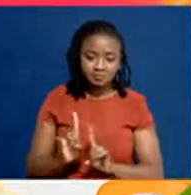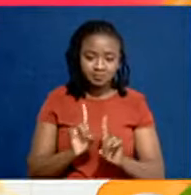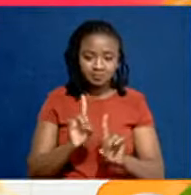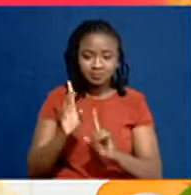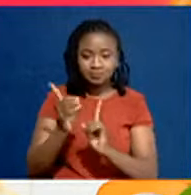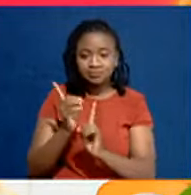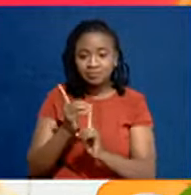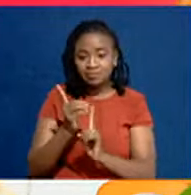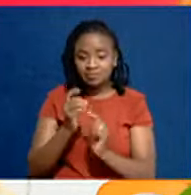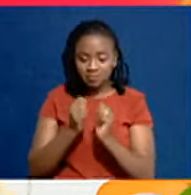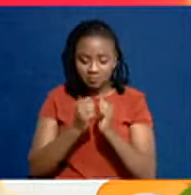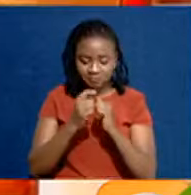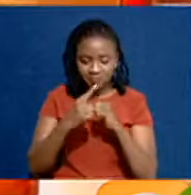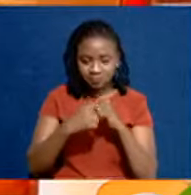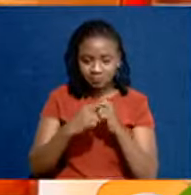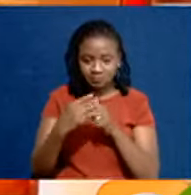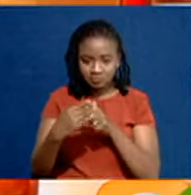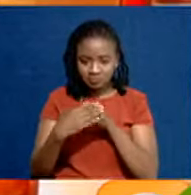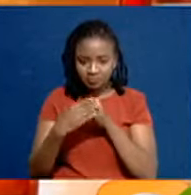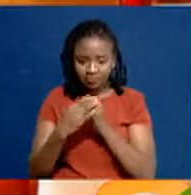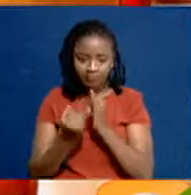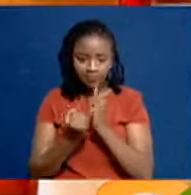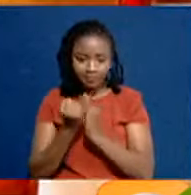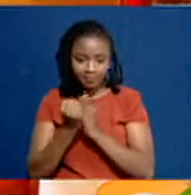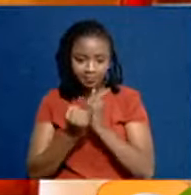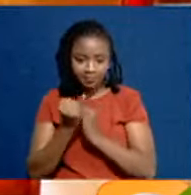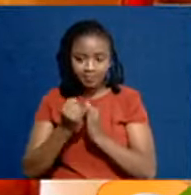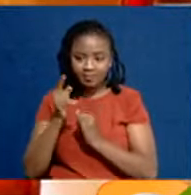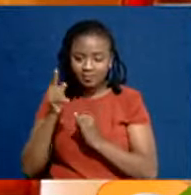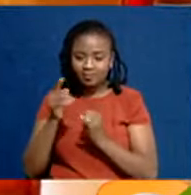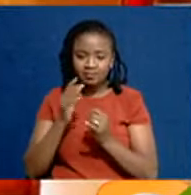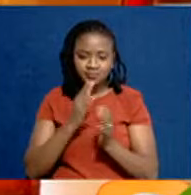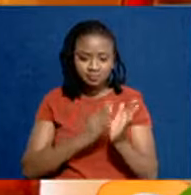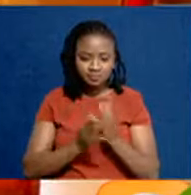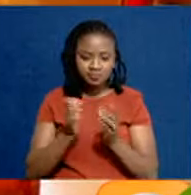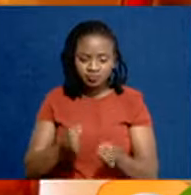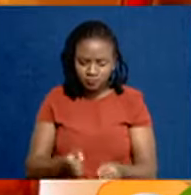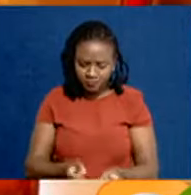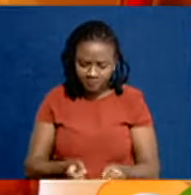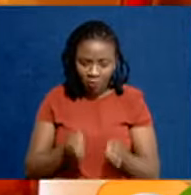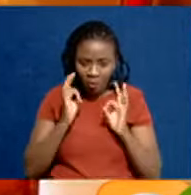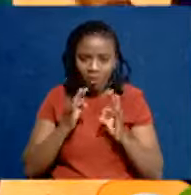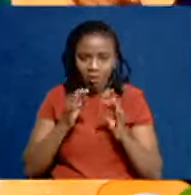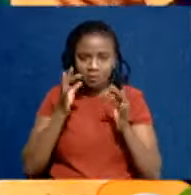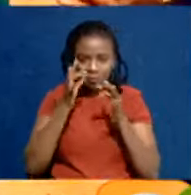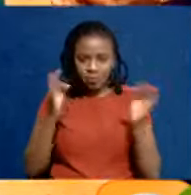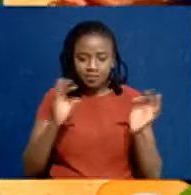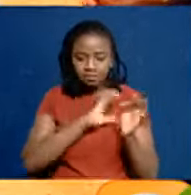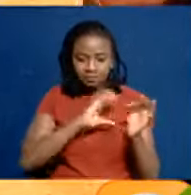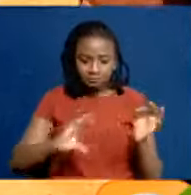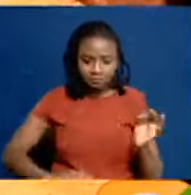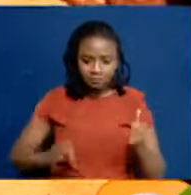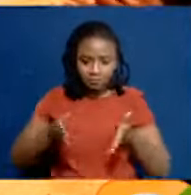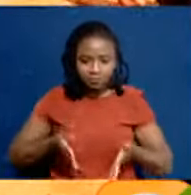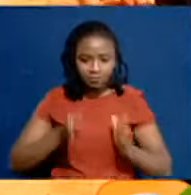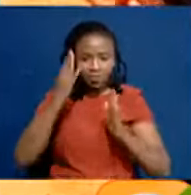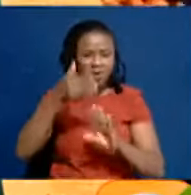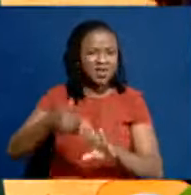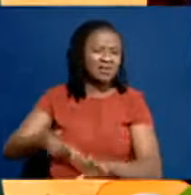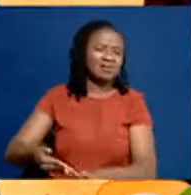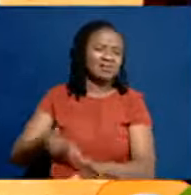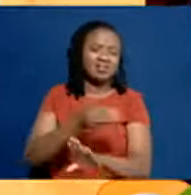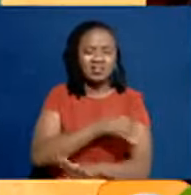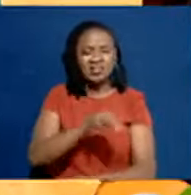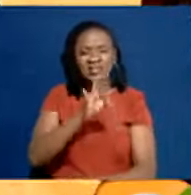16th September, was a significant day for the couple that was to wed in the formal Christian ceremony, having been traditionally married